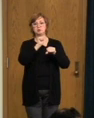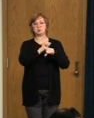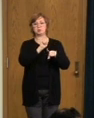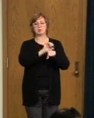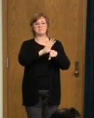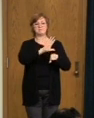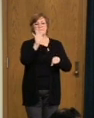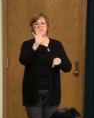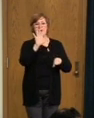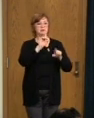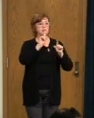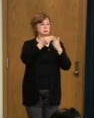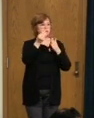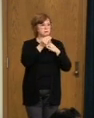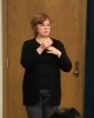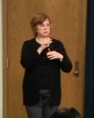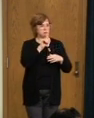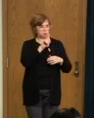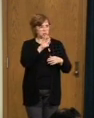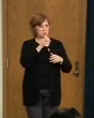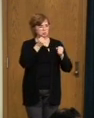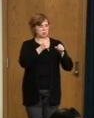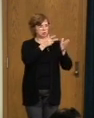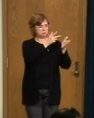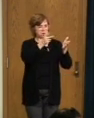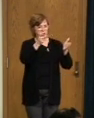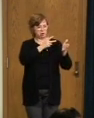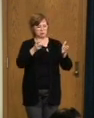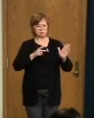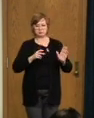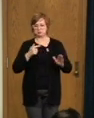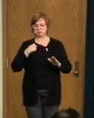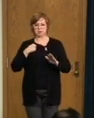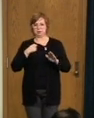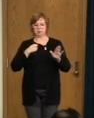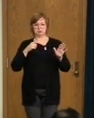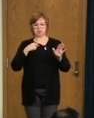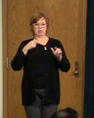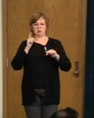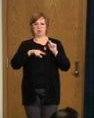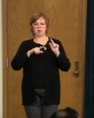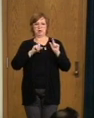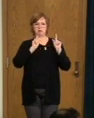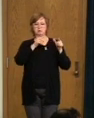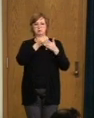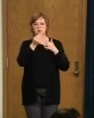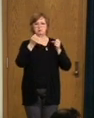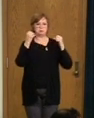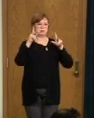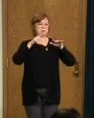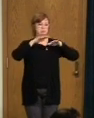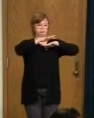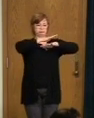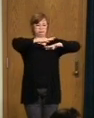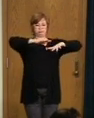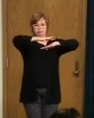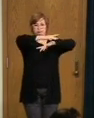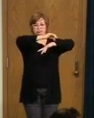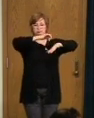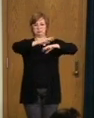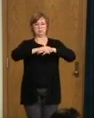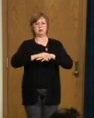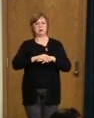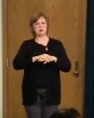need to slow things out, spread things out, go at times when there's less crowding. So restaurants have changed